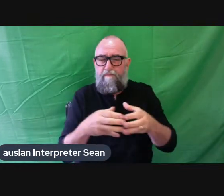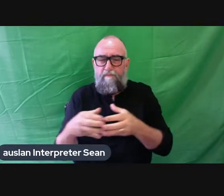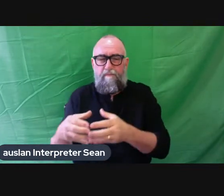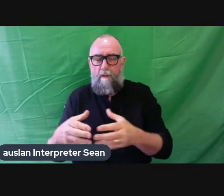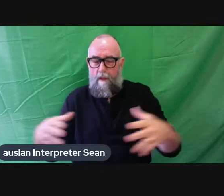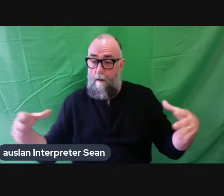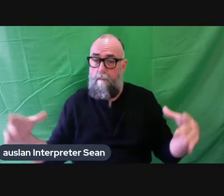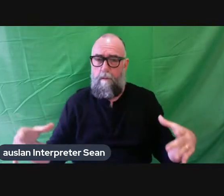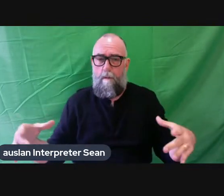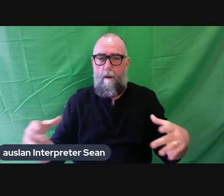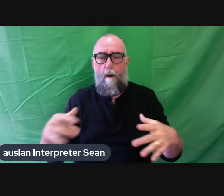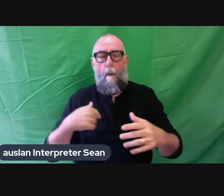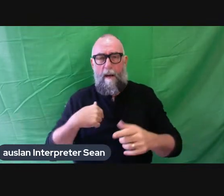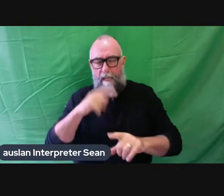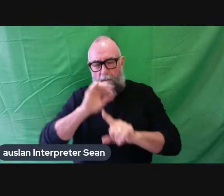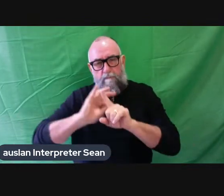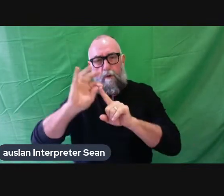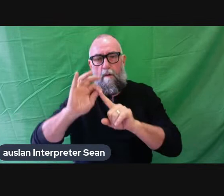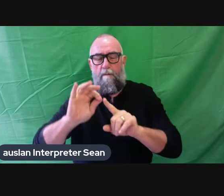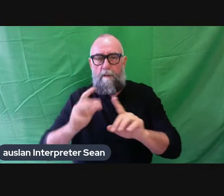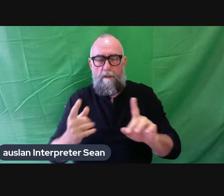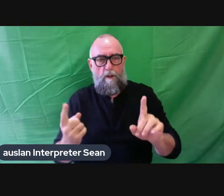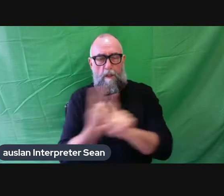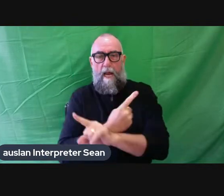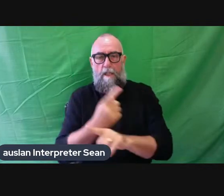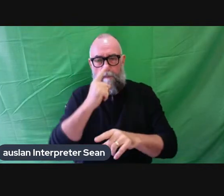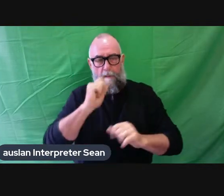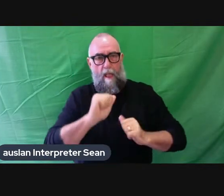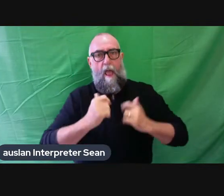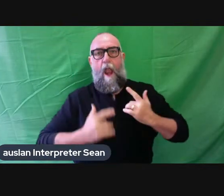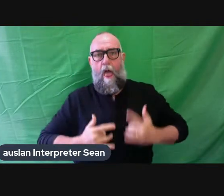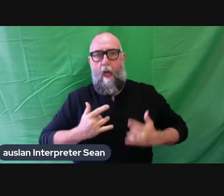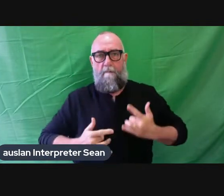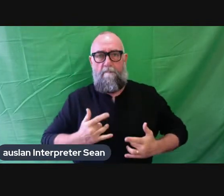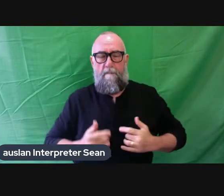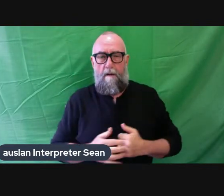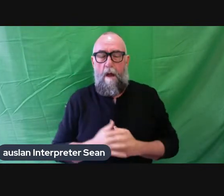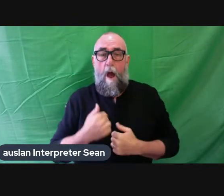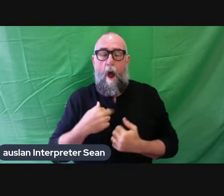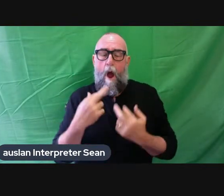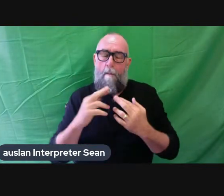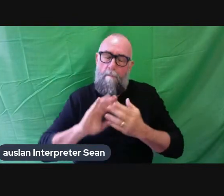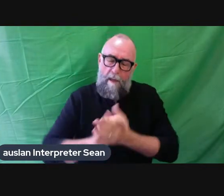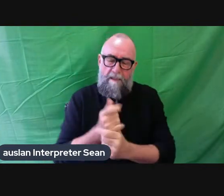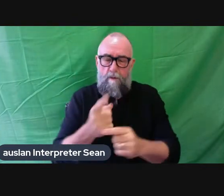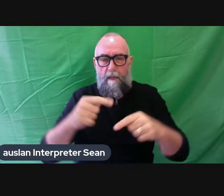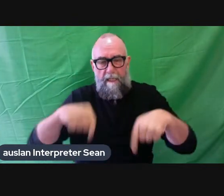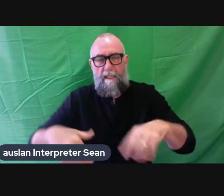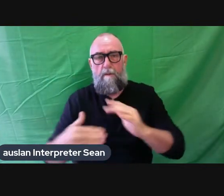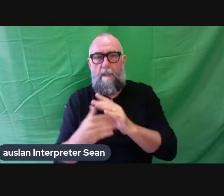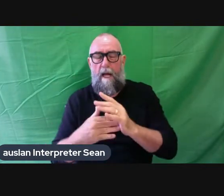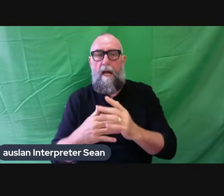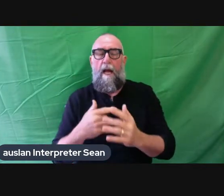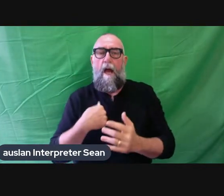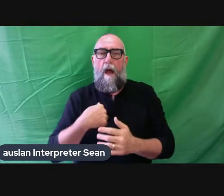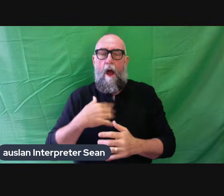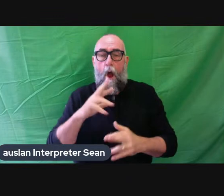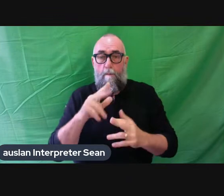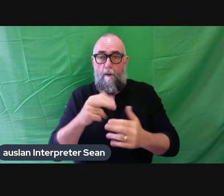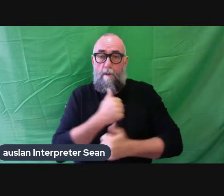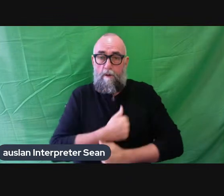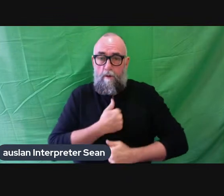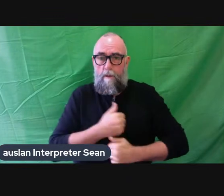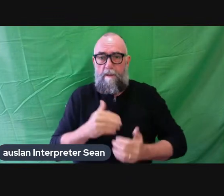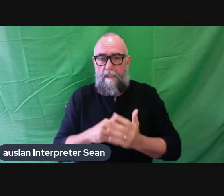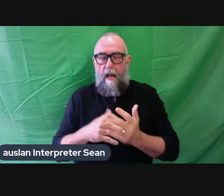real difference. So thank you once again for joining us this morning. I hope you enjoy this morning's program, and I'll hand you over to Gillian Mason,